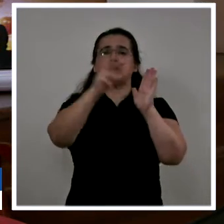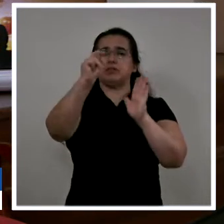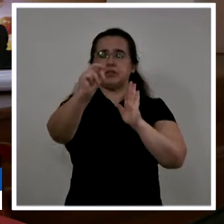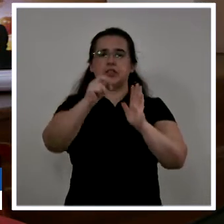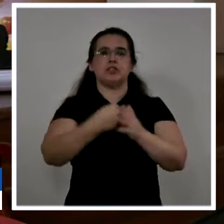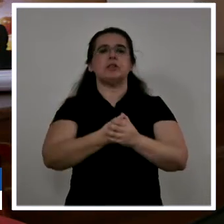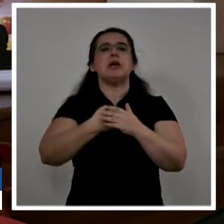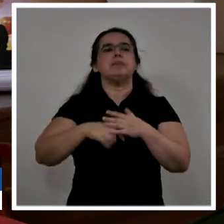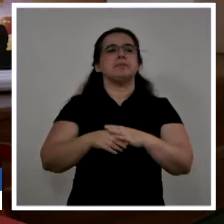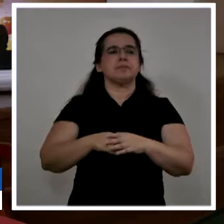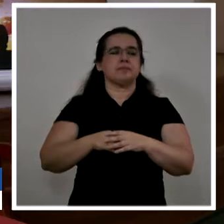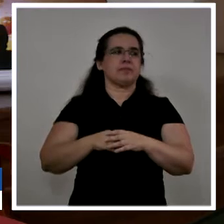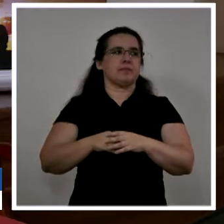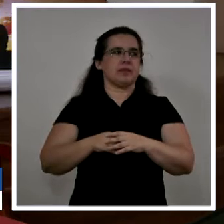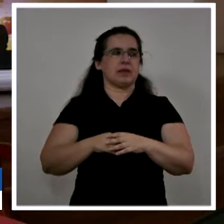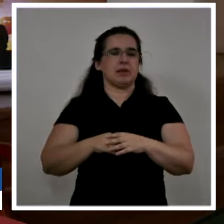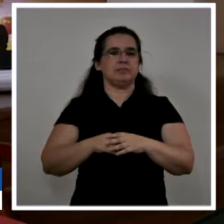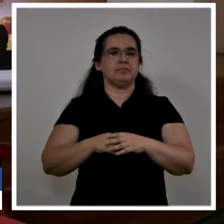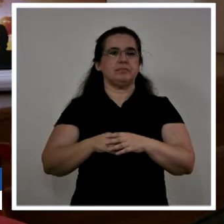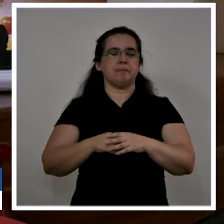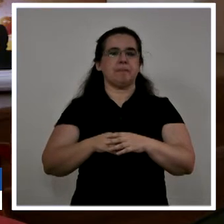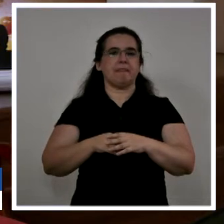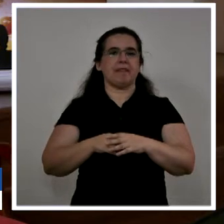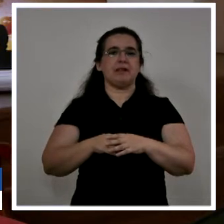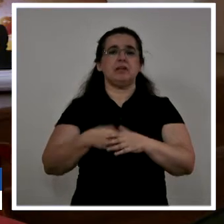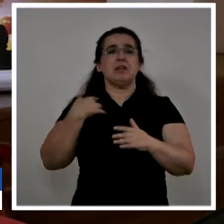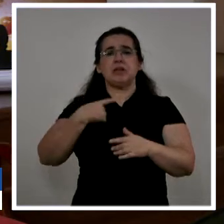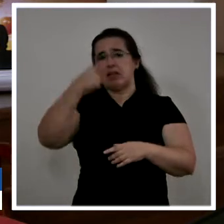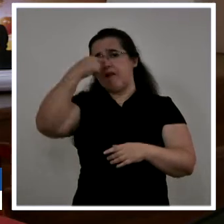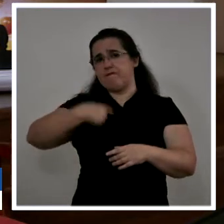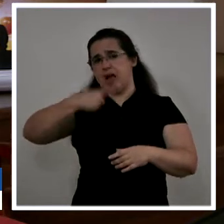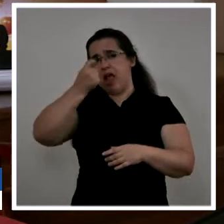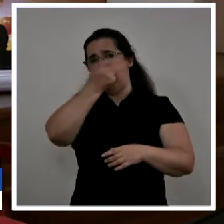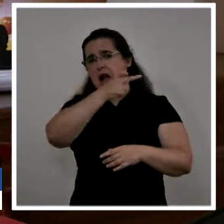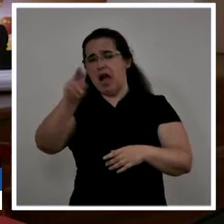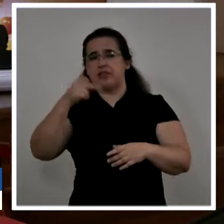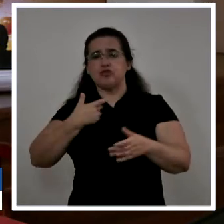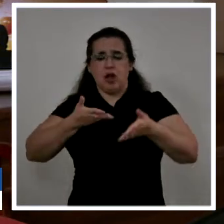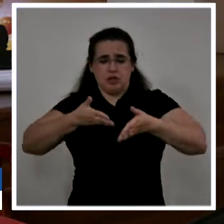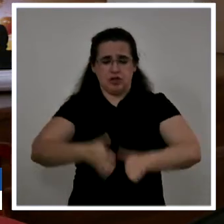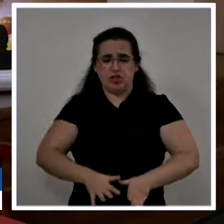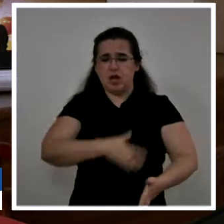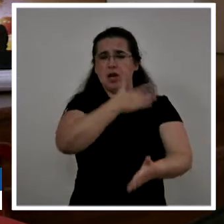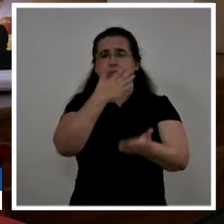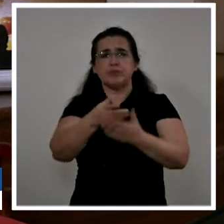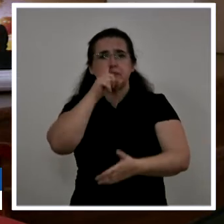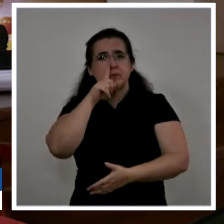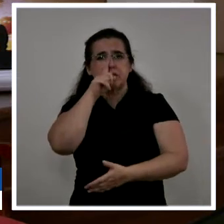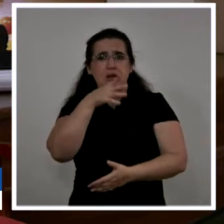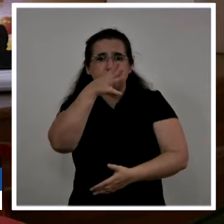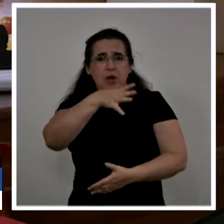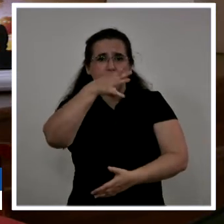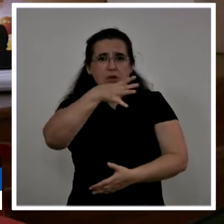go astray from birth, speaking lies. Andam errados desde que nascem, proferindo mentiras. So